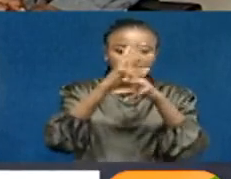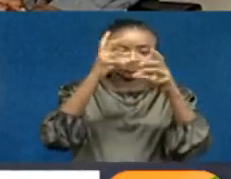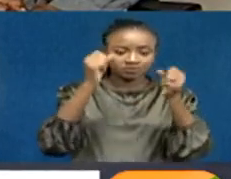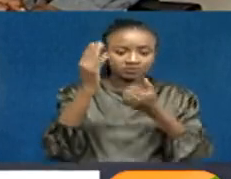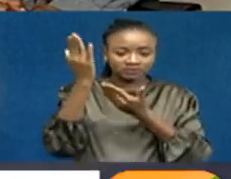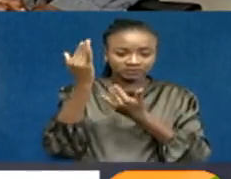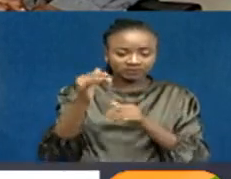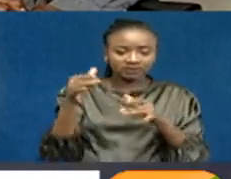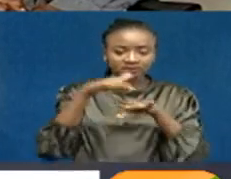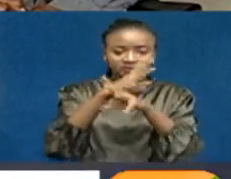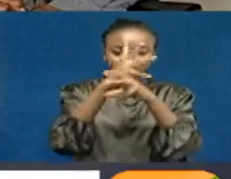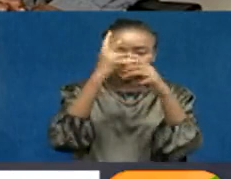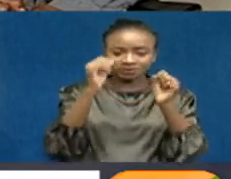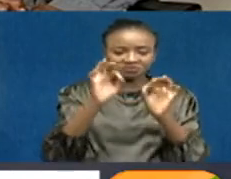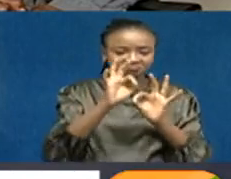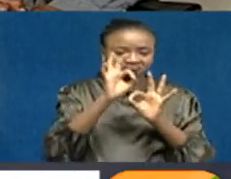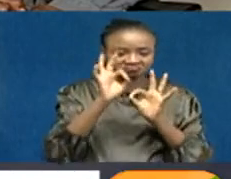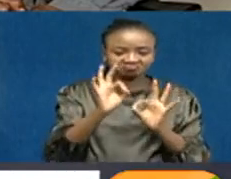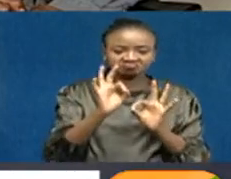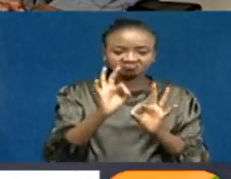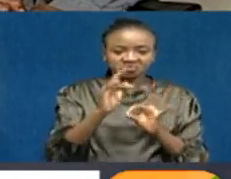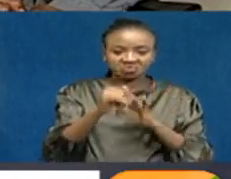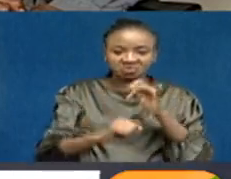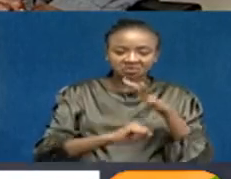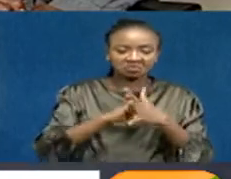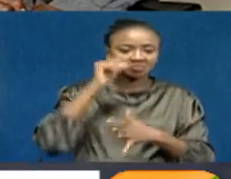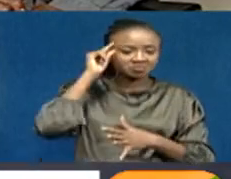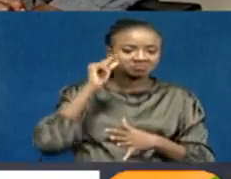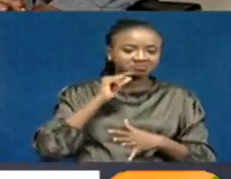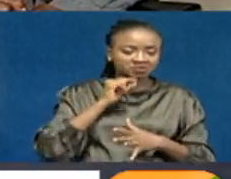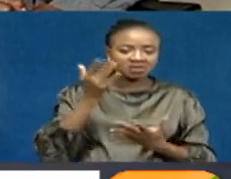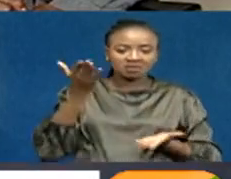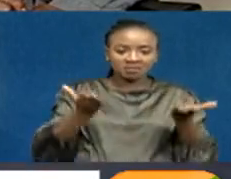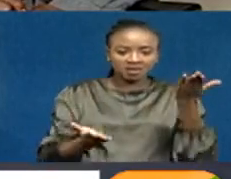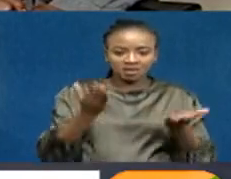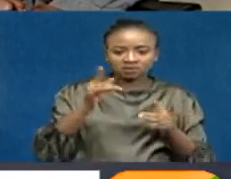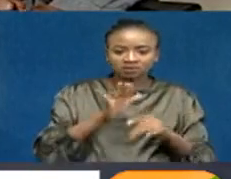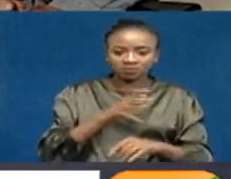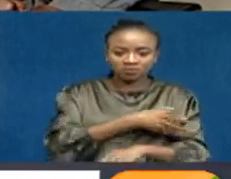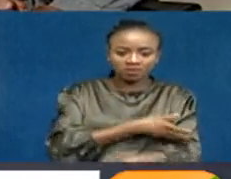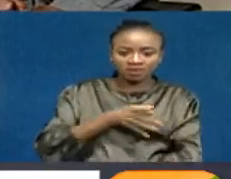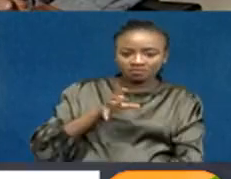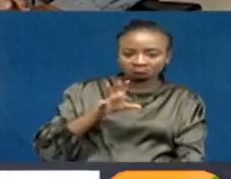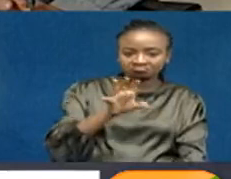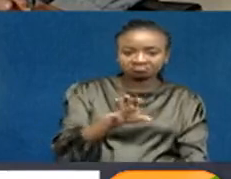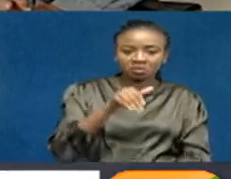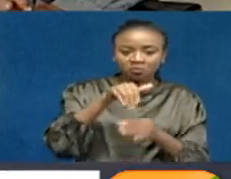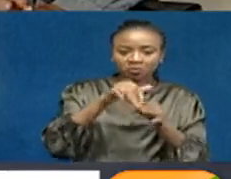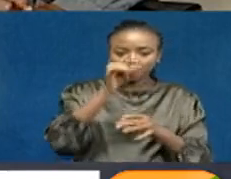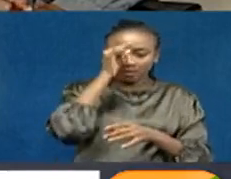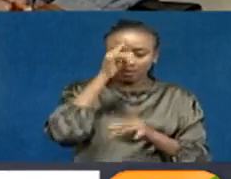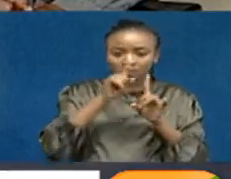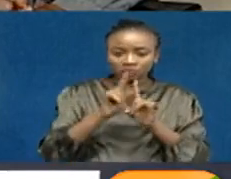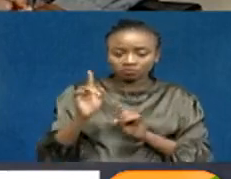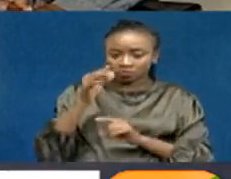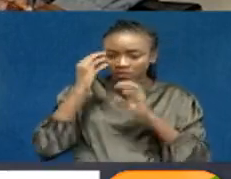the Azimio La Umoja One Kenya coalition a huge step towards gender balance and women empowerment in government. Well, Karua,